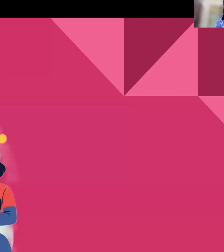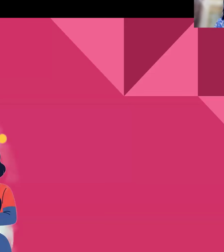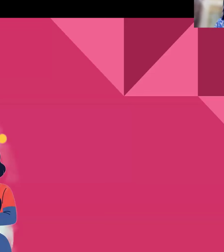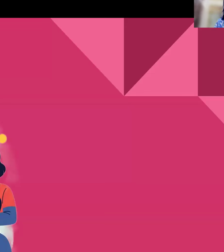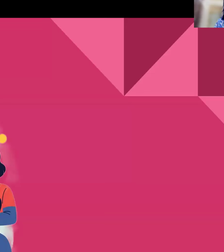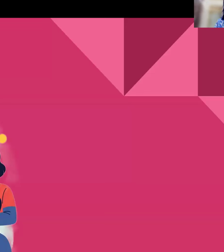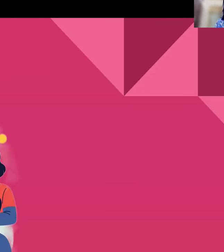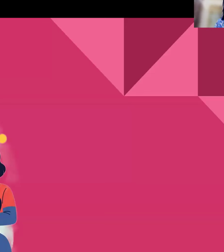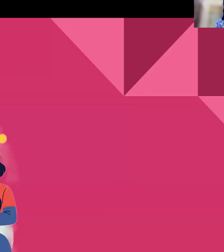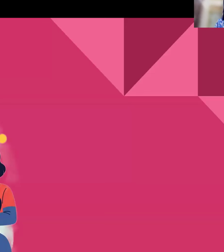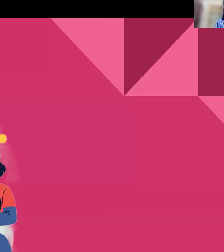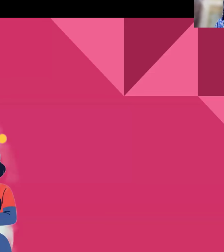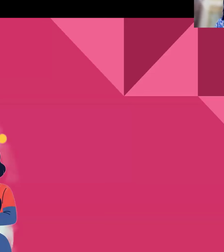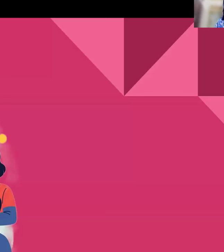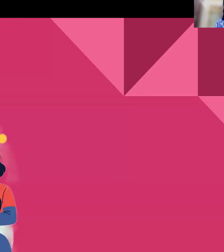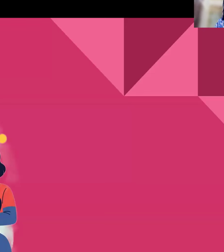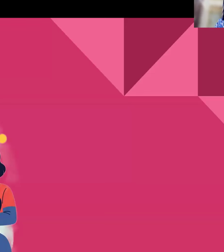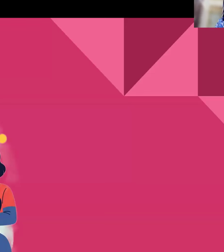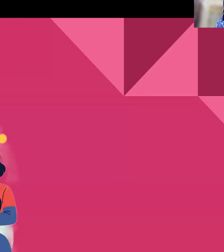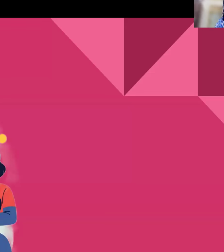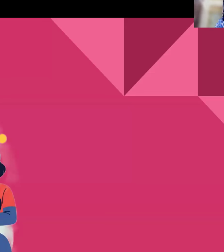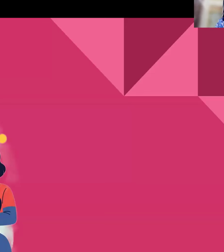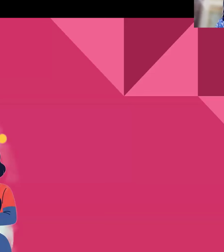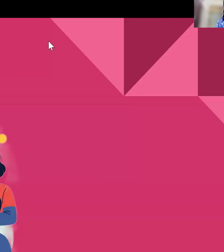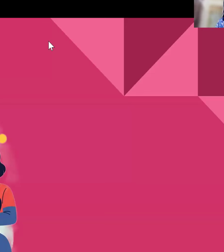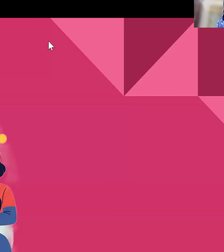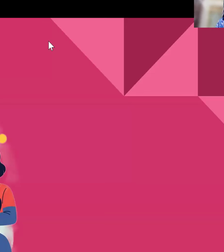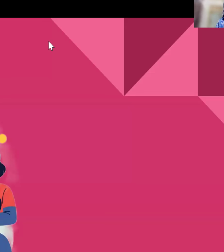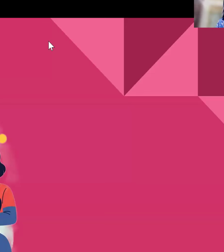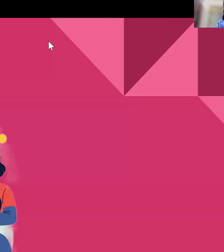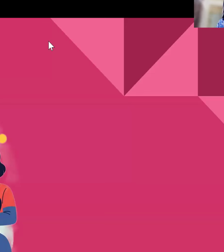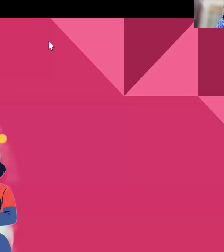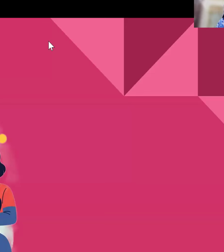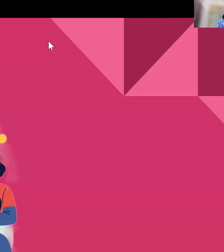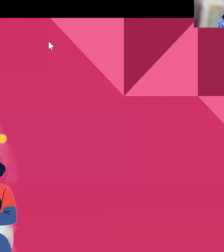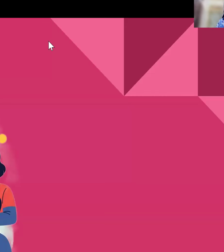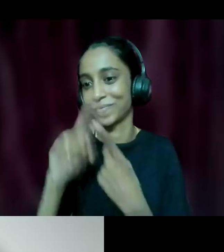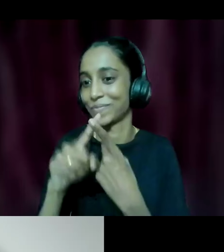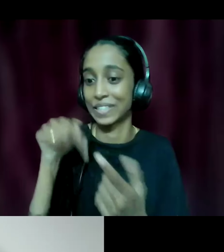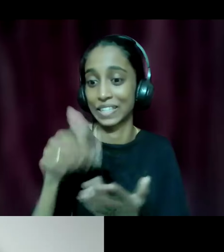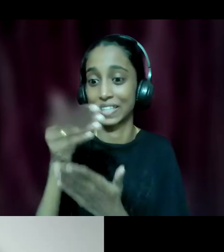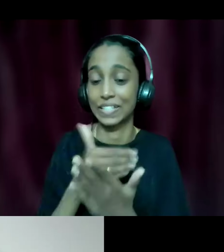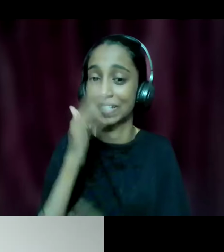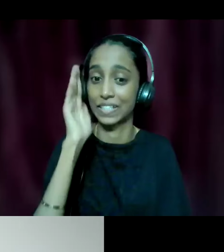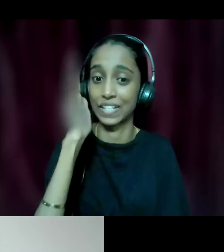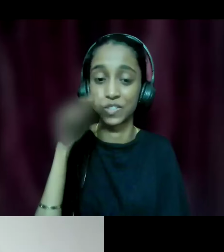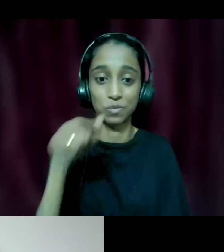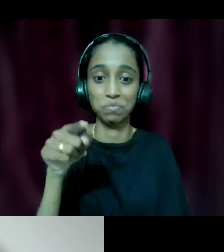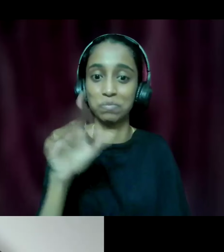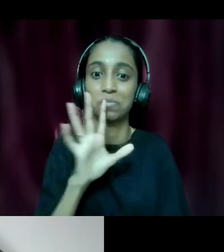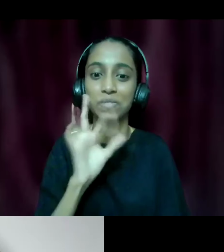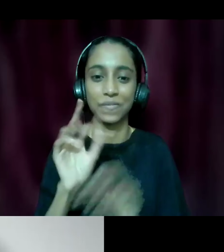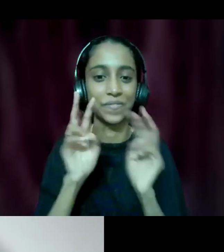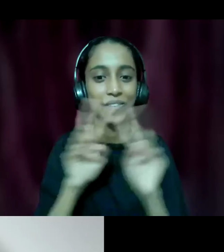Thank you so much for that, Prithviraj and Chitra. And I completely agree with you both. This session today was very, very